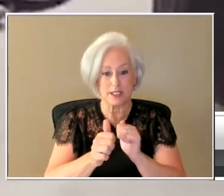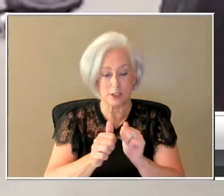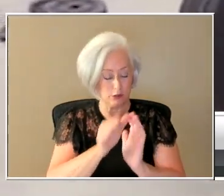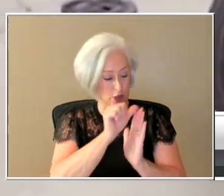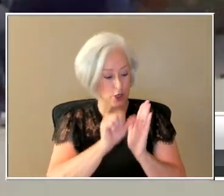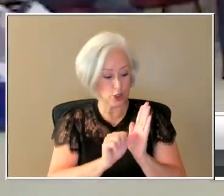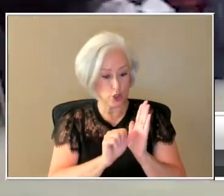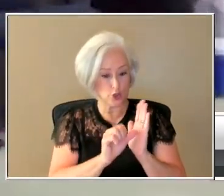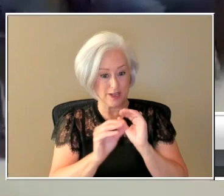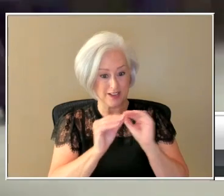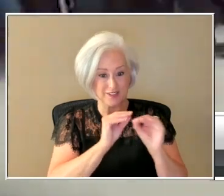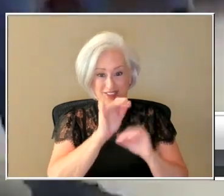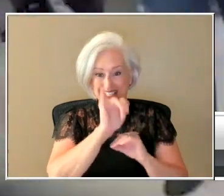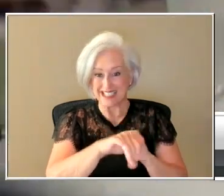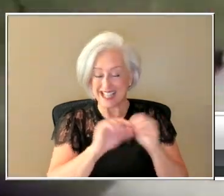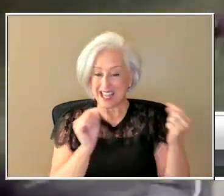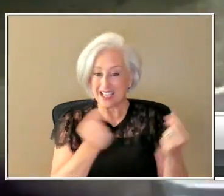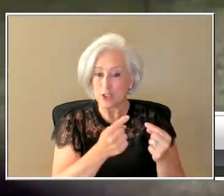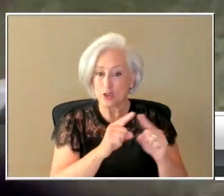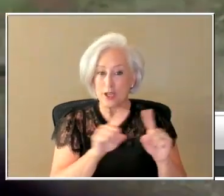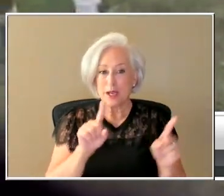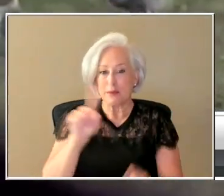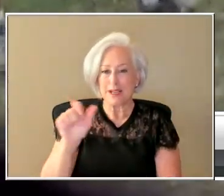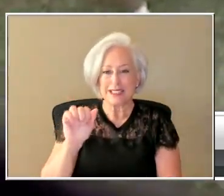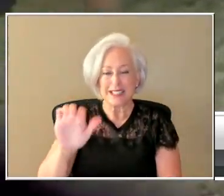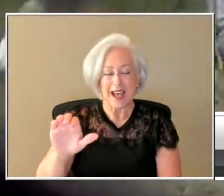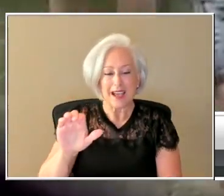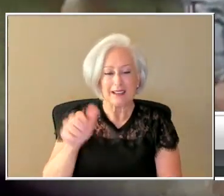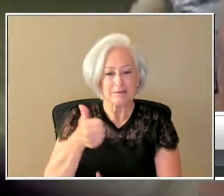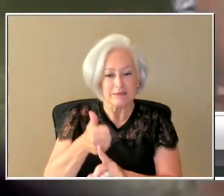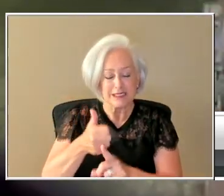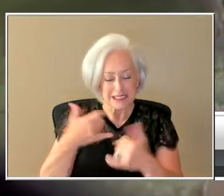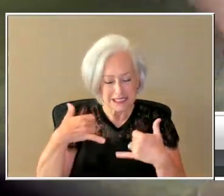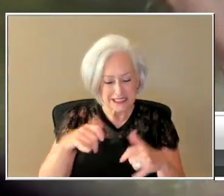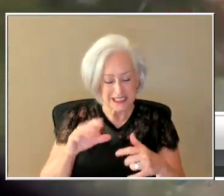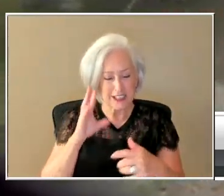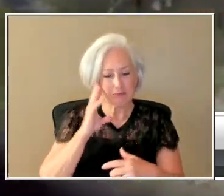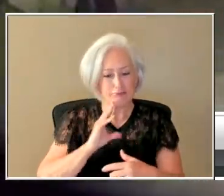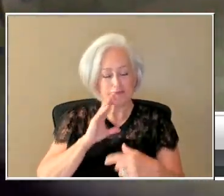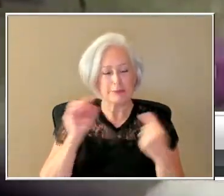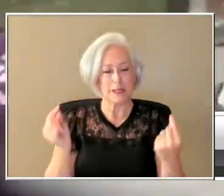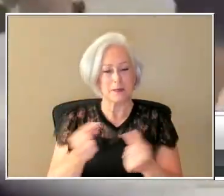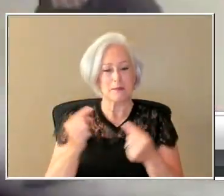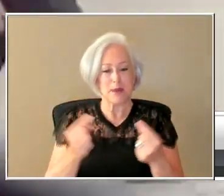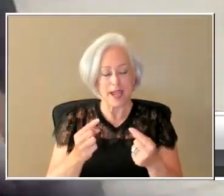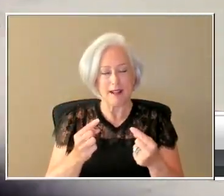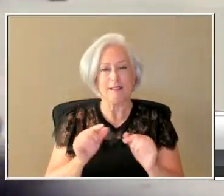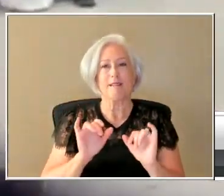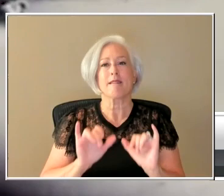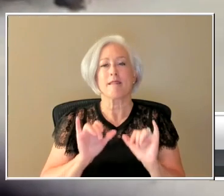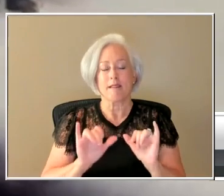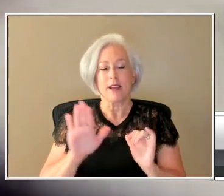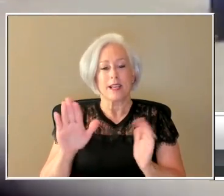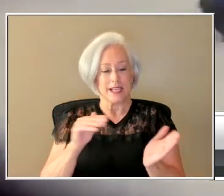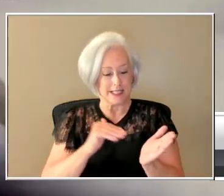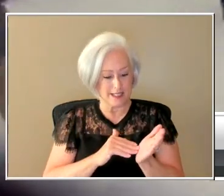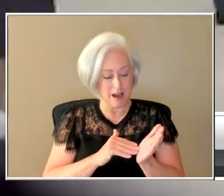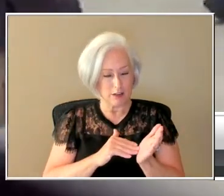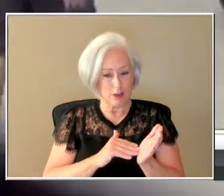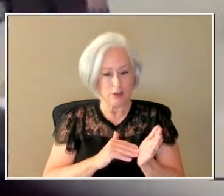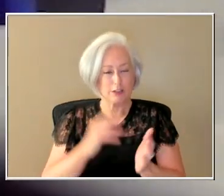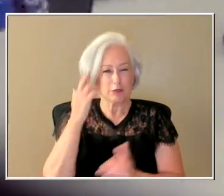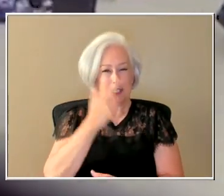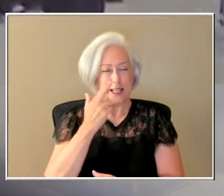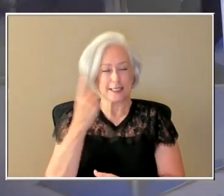injury, but Zac still was in pain, which let him and his doctors realize there was something much more serious happening in his